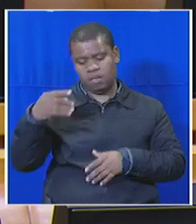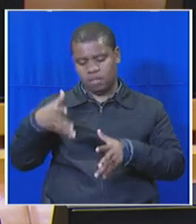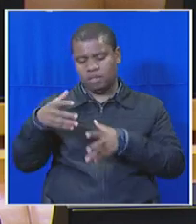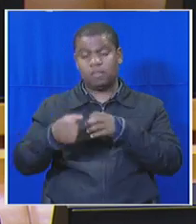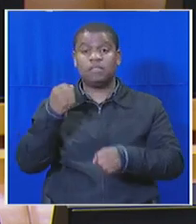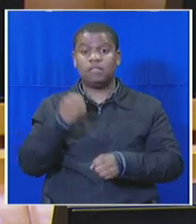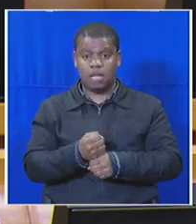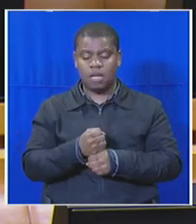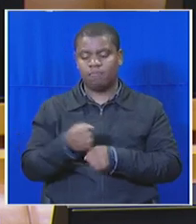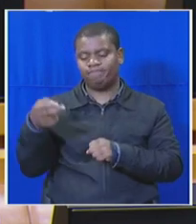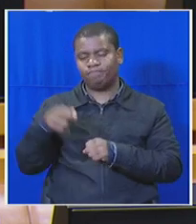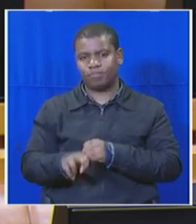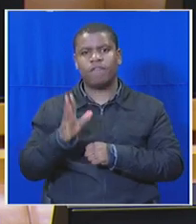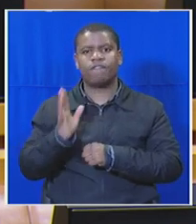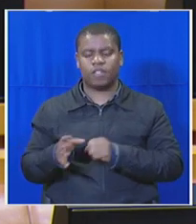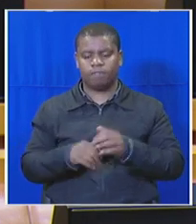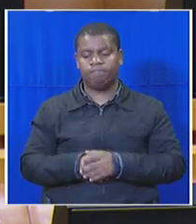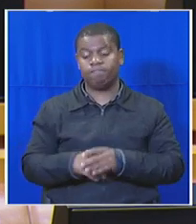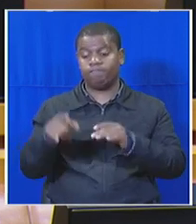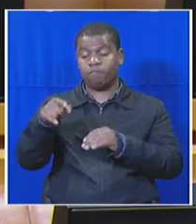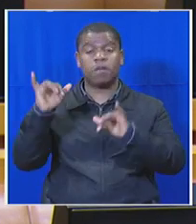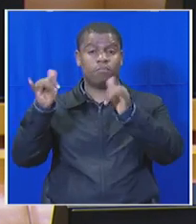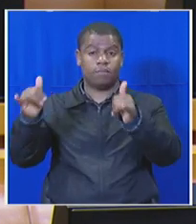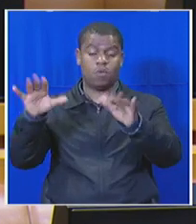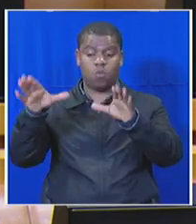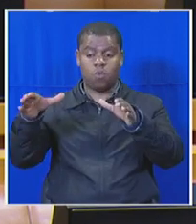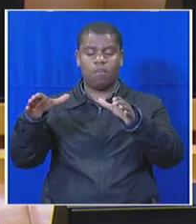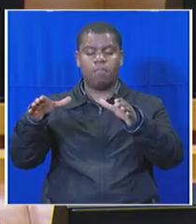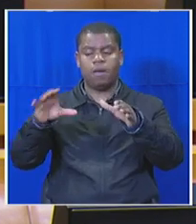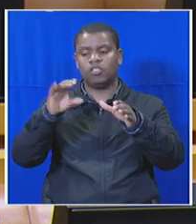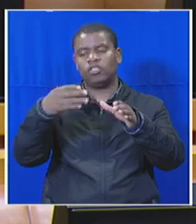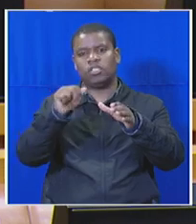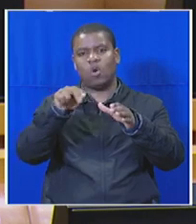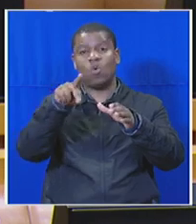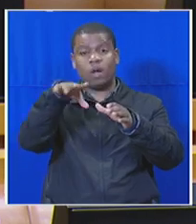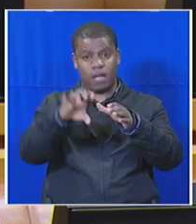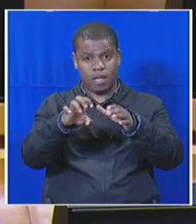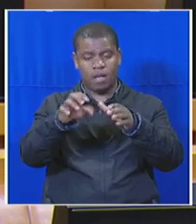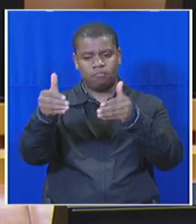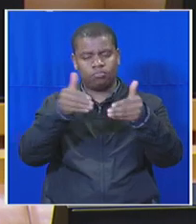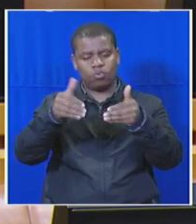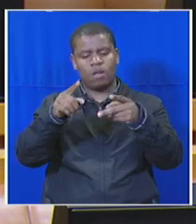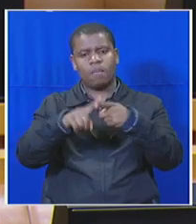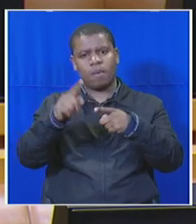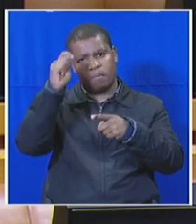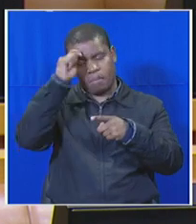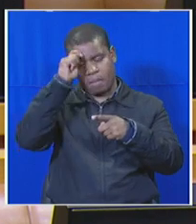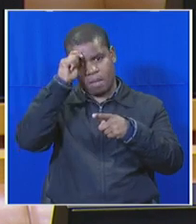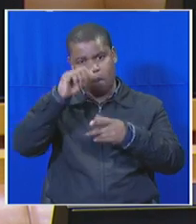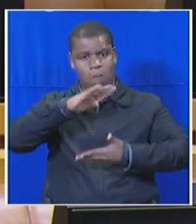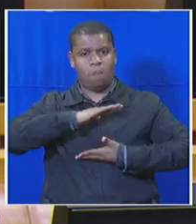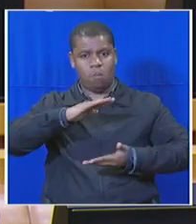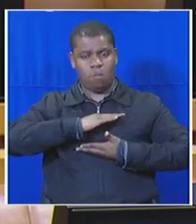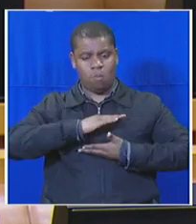Further acknowledges that the festival will be directed by the Chauke and former Kaizer Chiefs and Bafana Bafana goalkeeper Bran